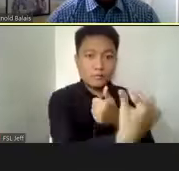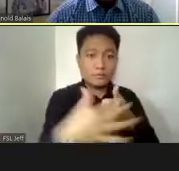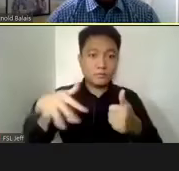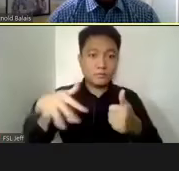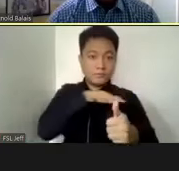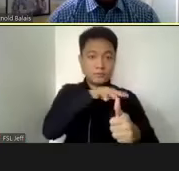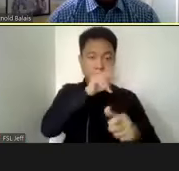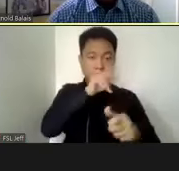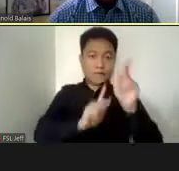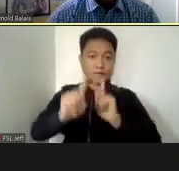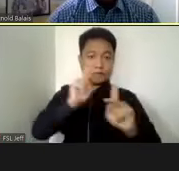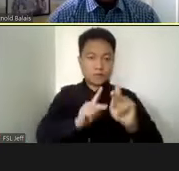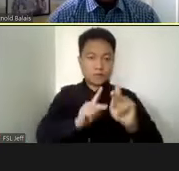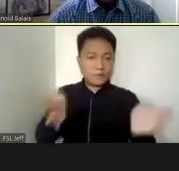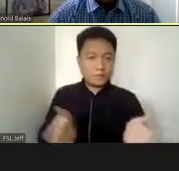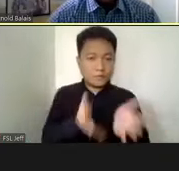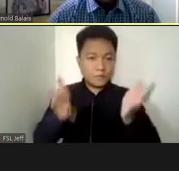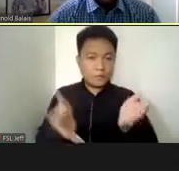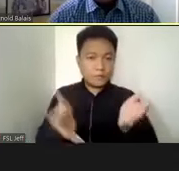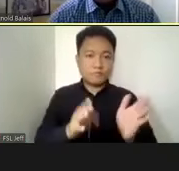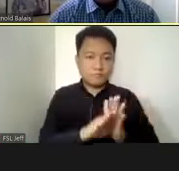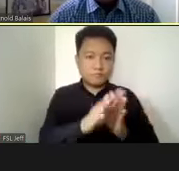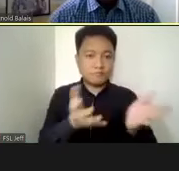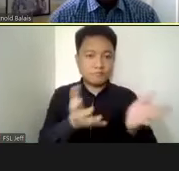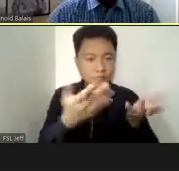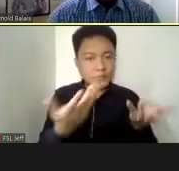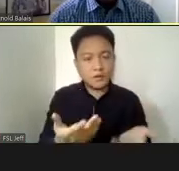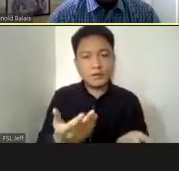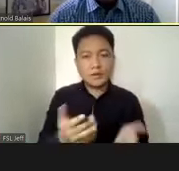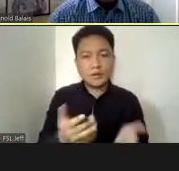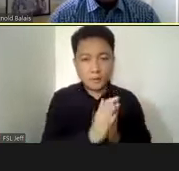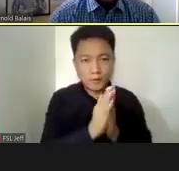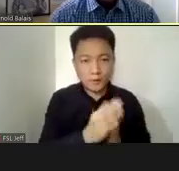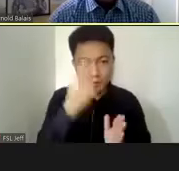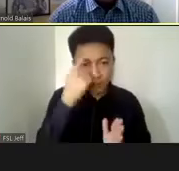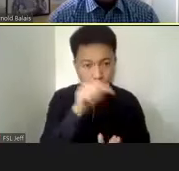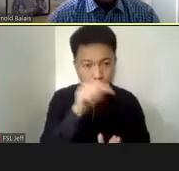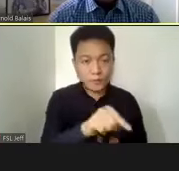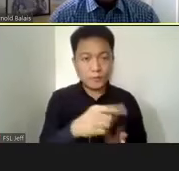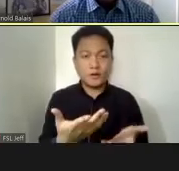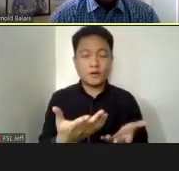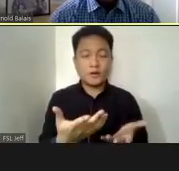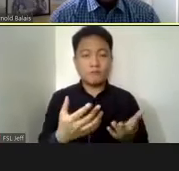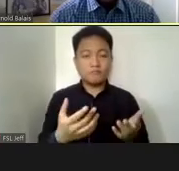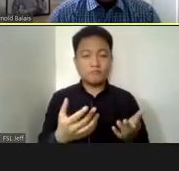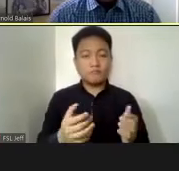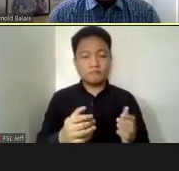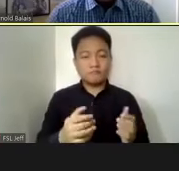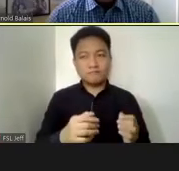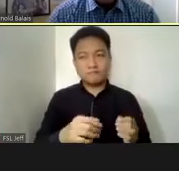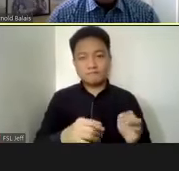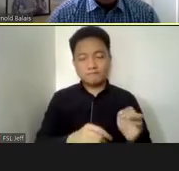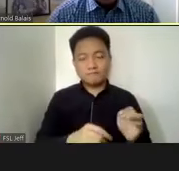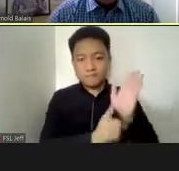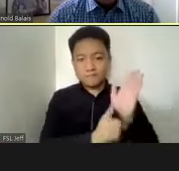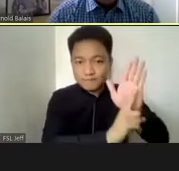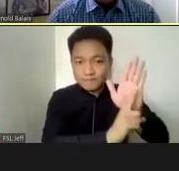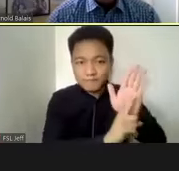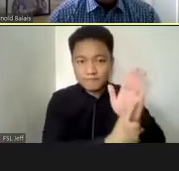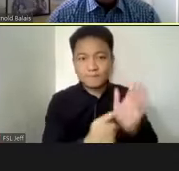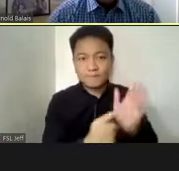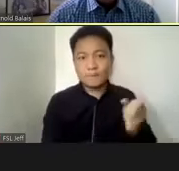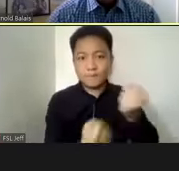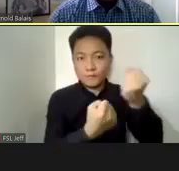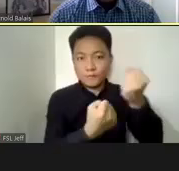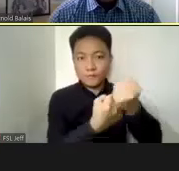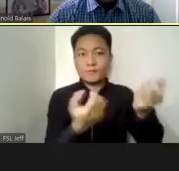malayong competition. I learned no, na importante talaga yung character ng isang athlete. I think dapat